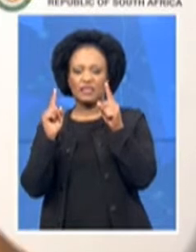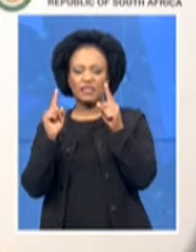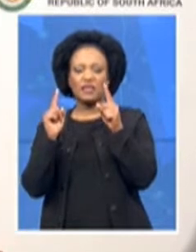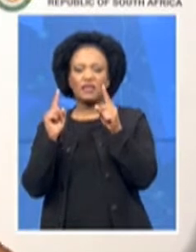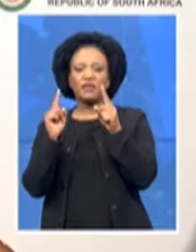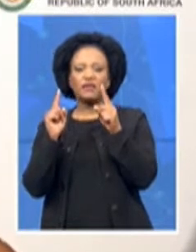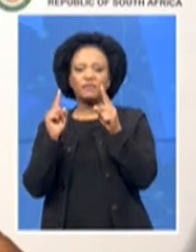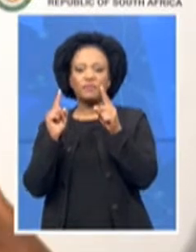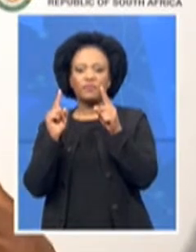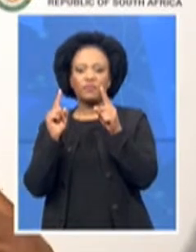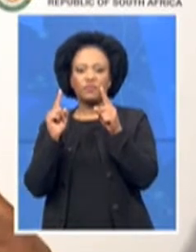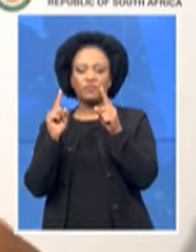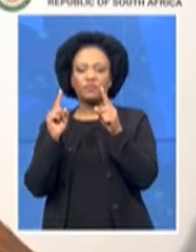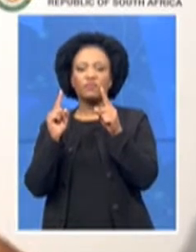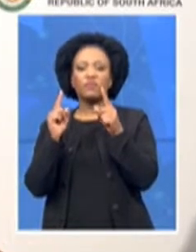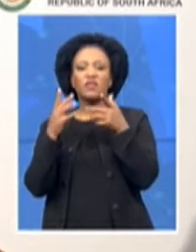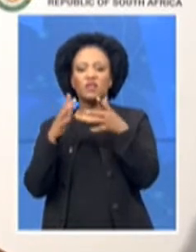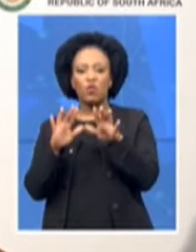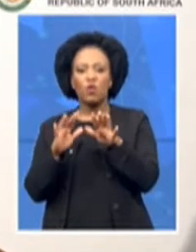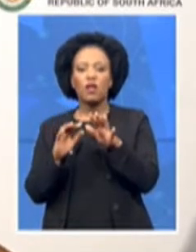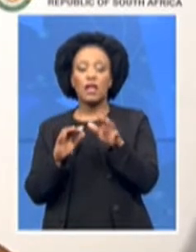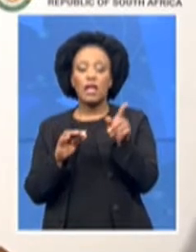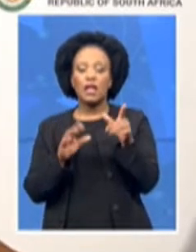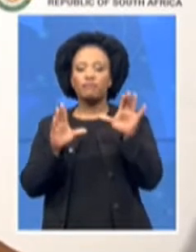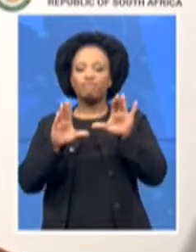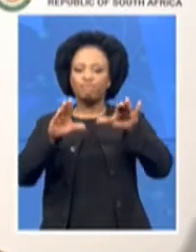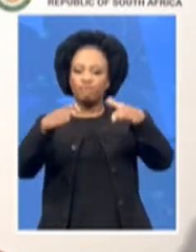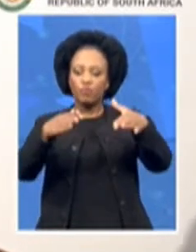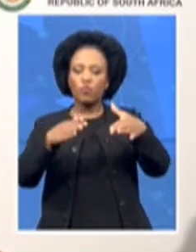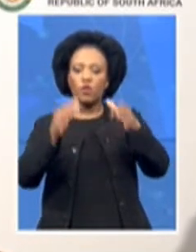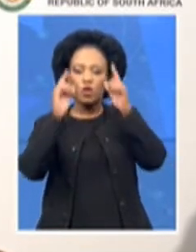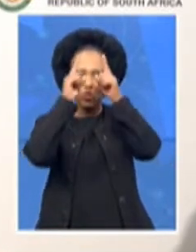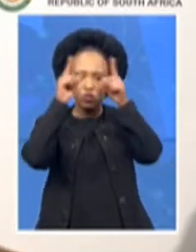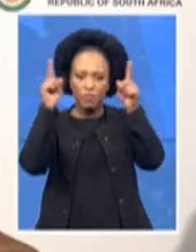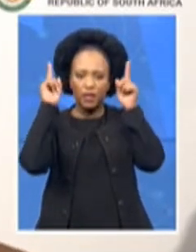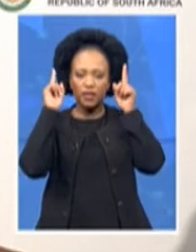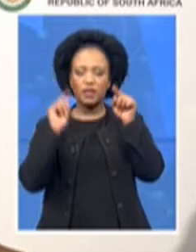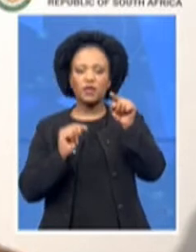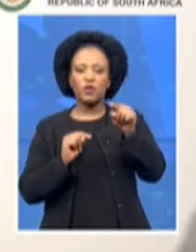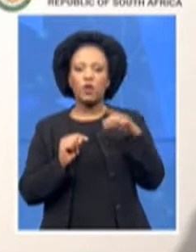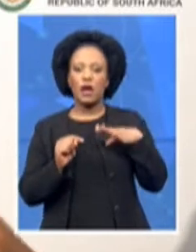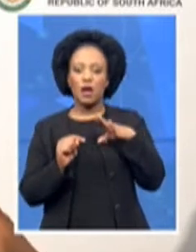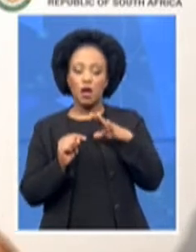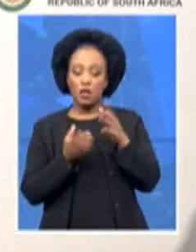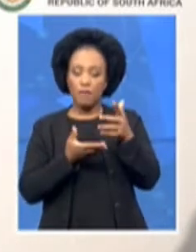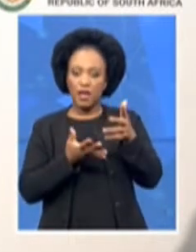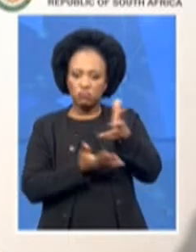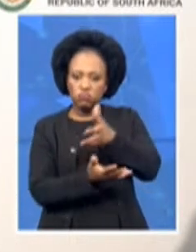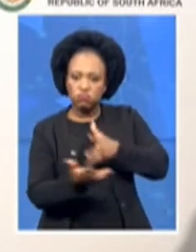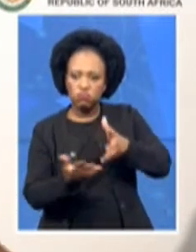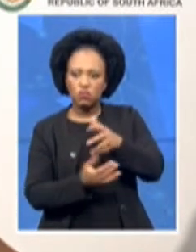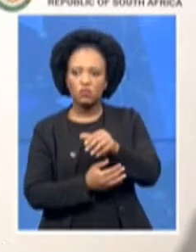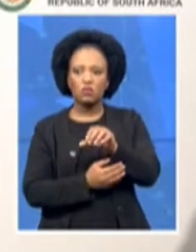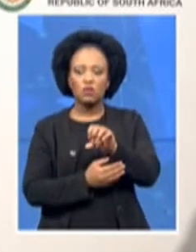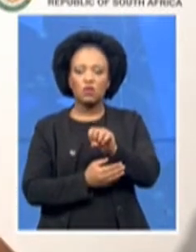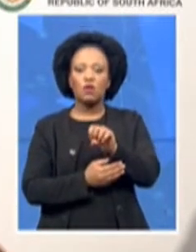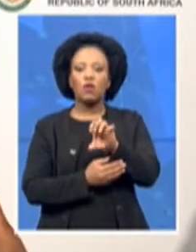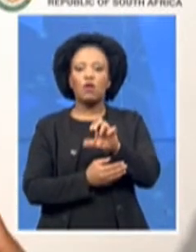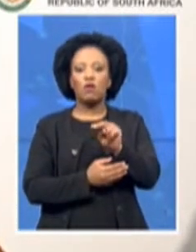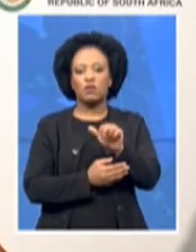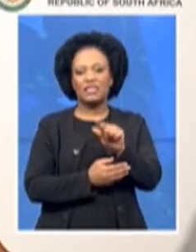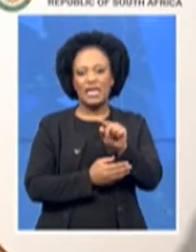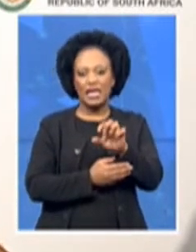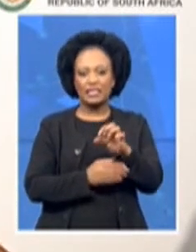must discuss whether it's going to be compulsory. From the Senate, it's going to go to the University Council. Council of